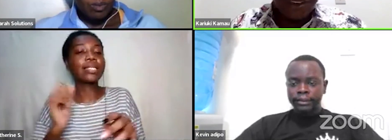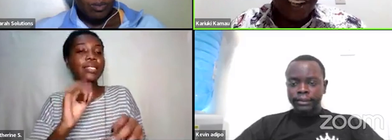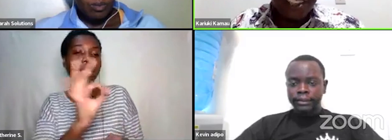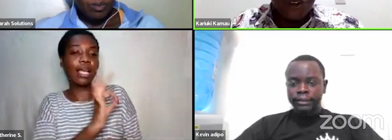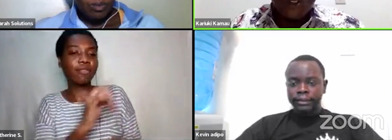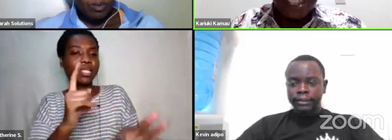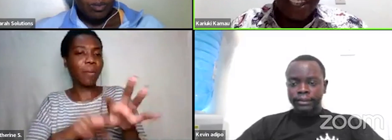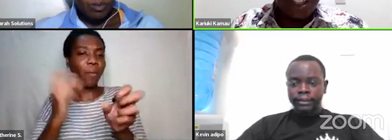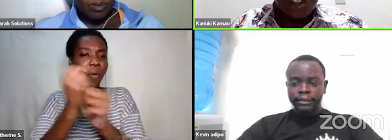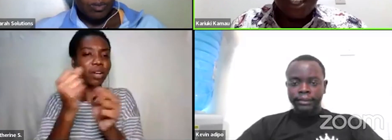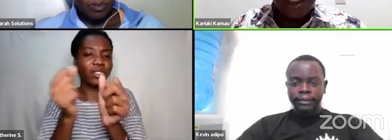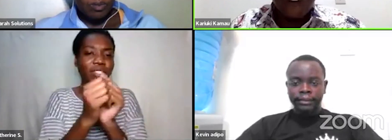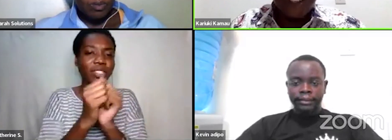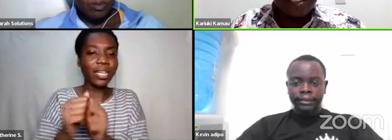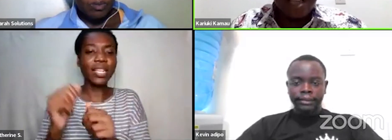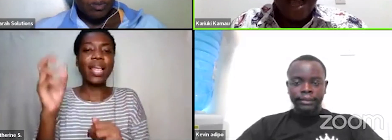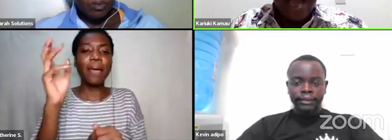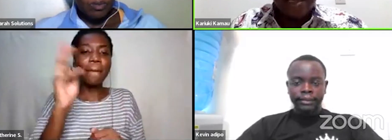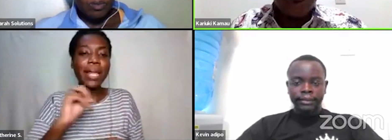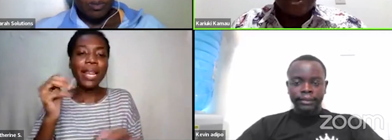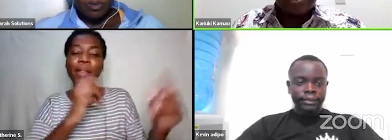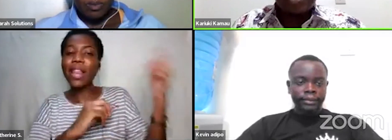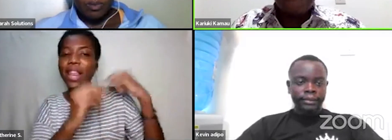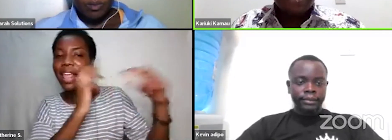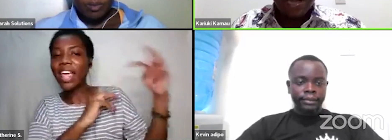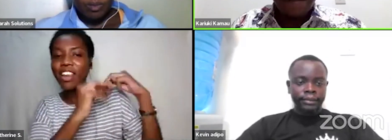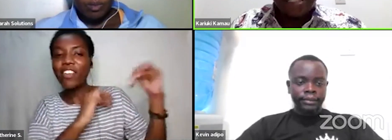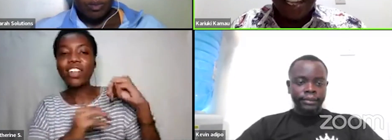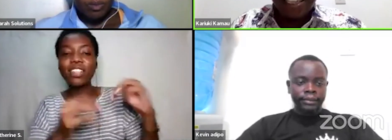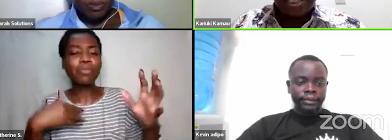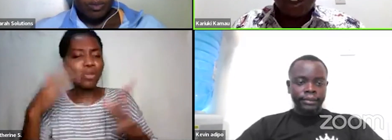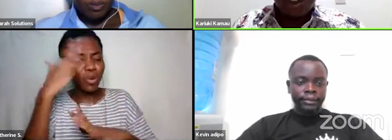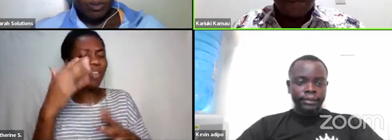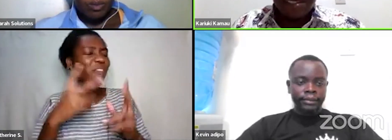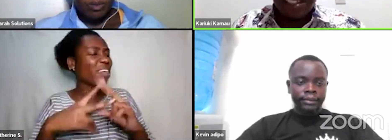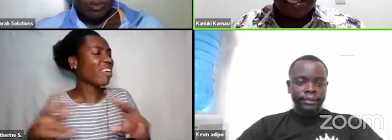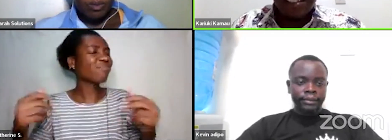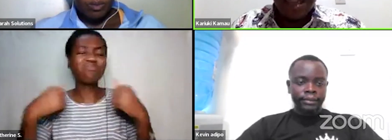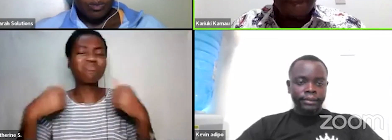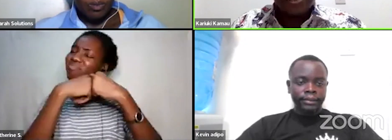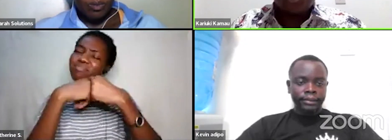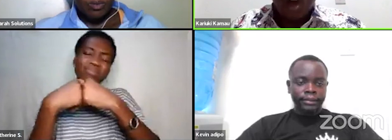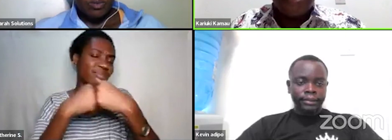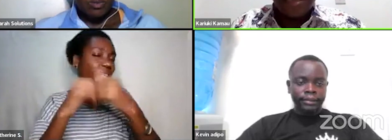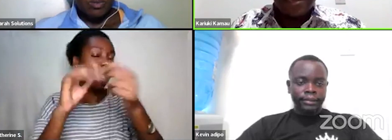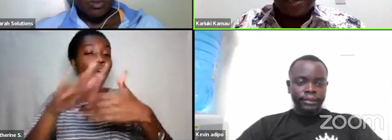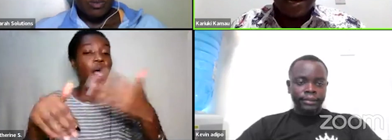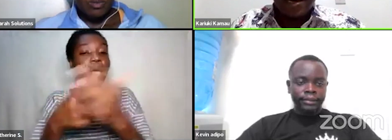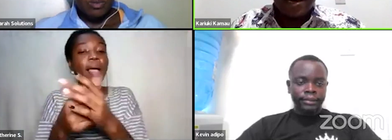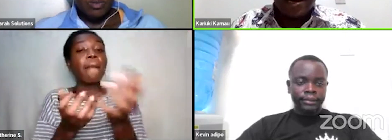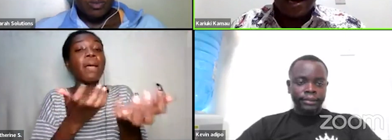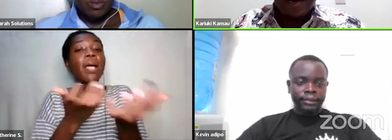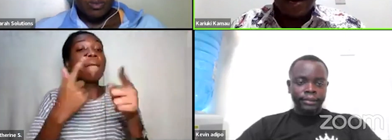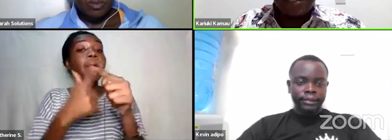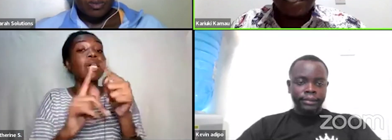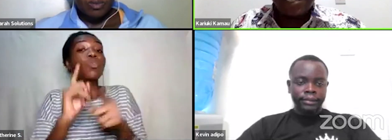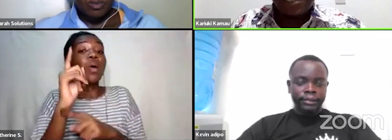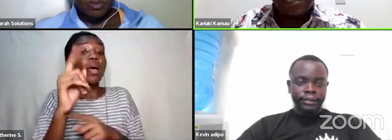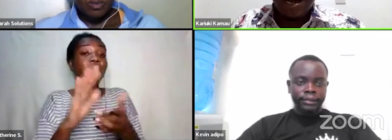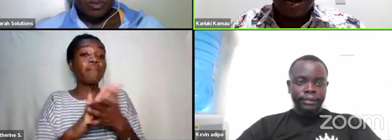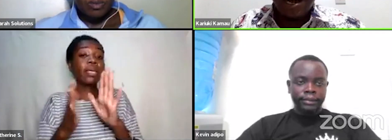millennials and all kind of generation in the office, I know it has become a challenge in all the businesses. But one thing,